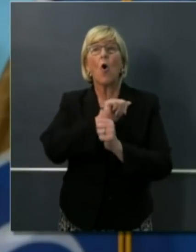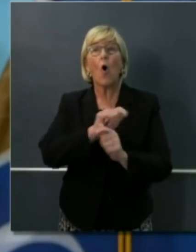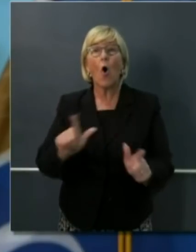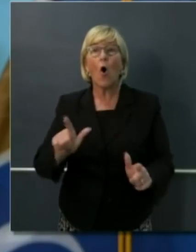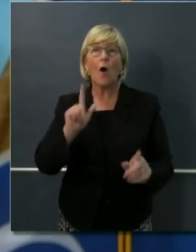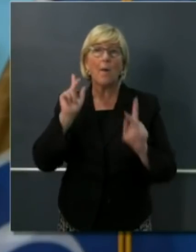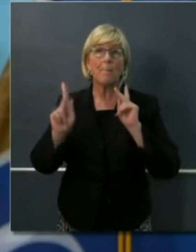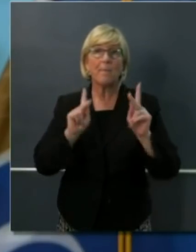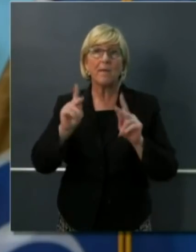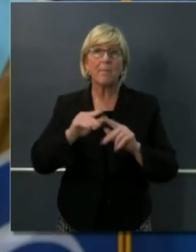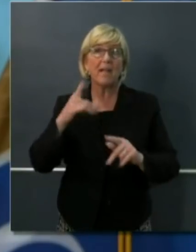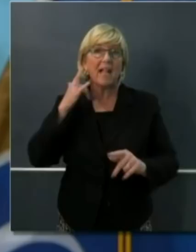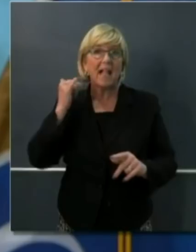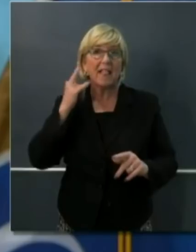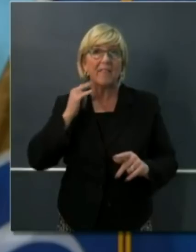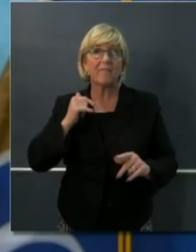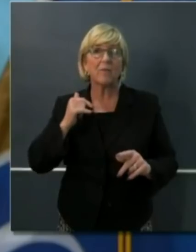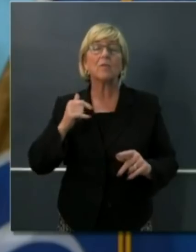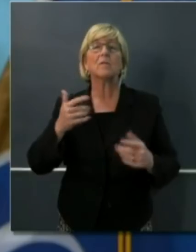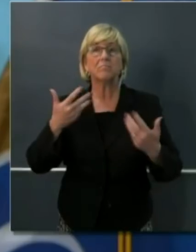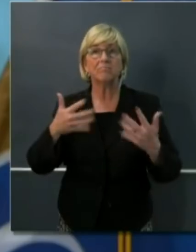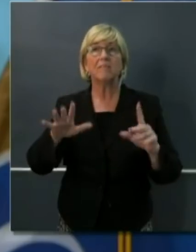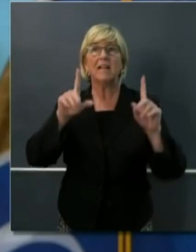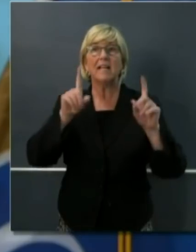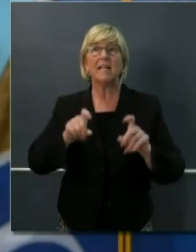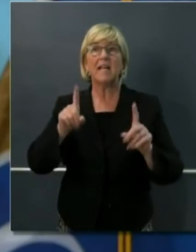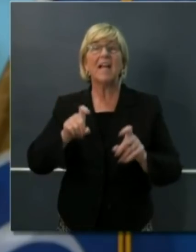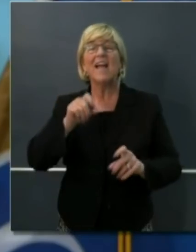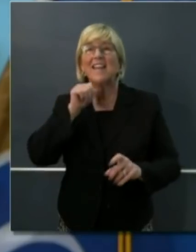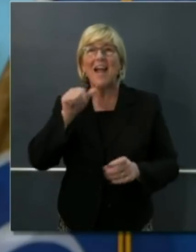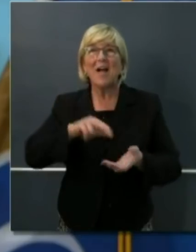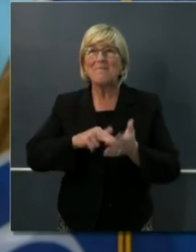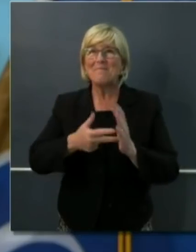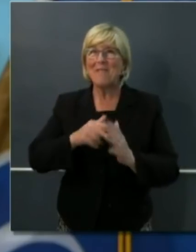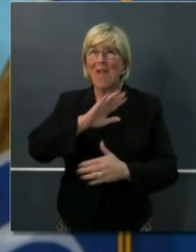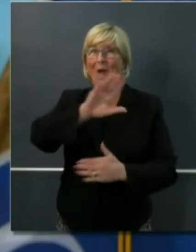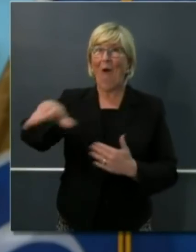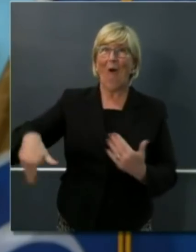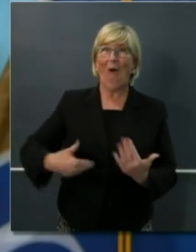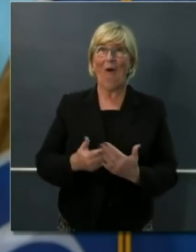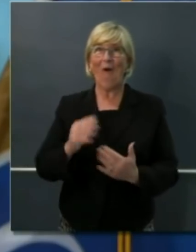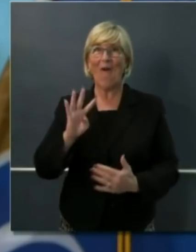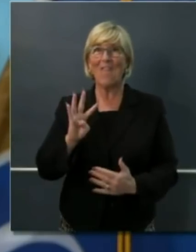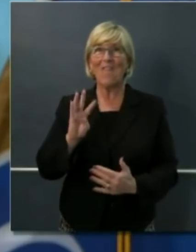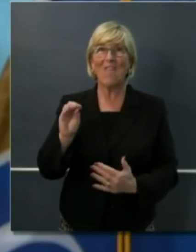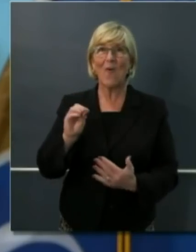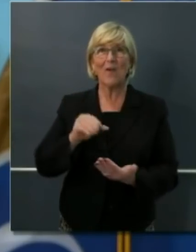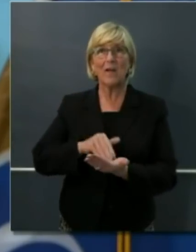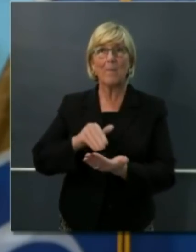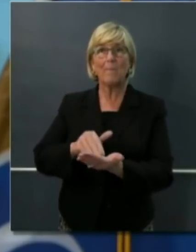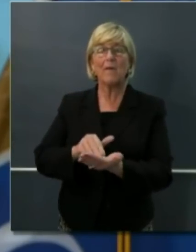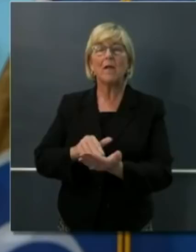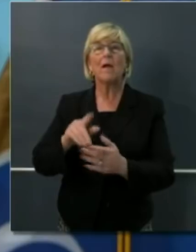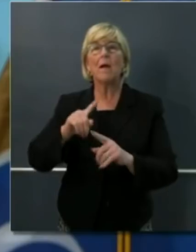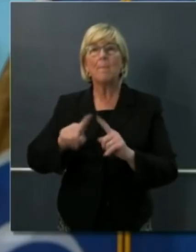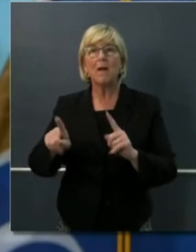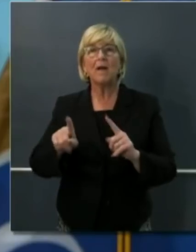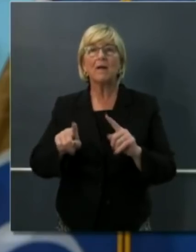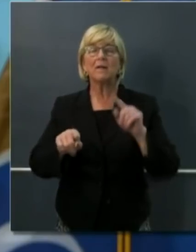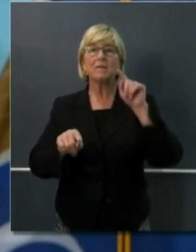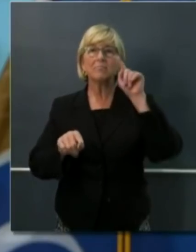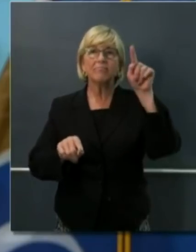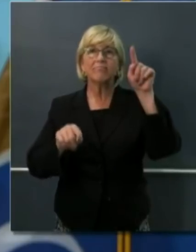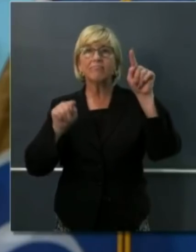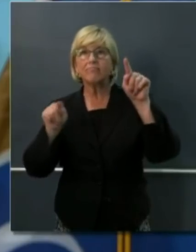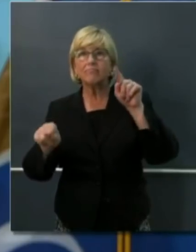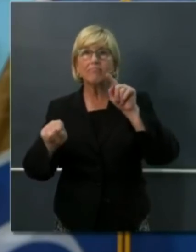Californians are tested. What I mean by that is not all 40 million of us, would be ideal, but in every part of the state where